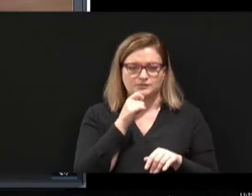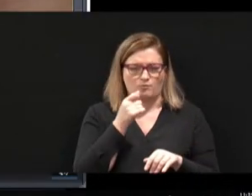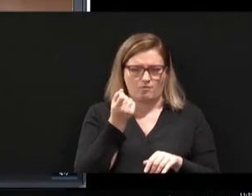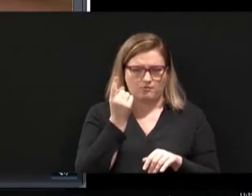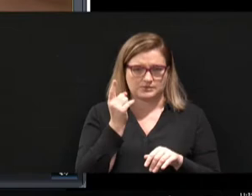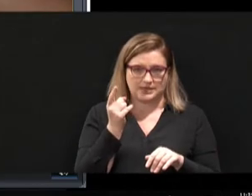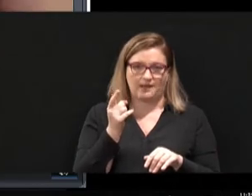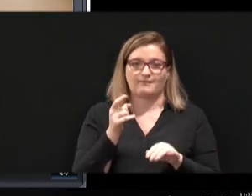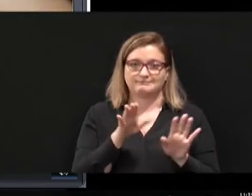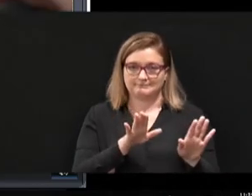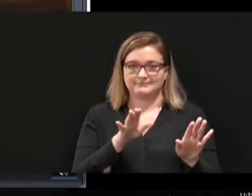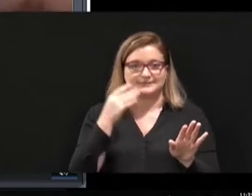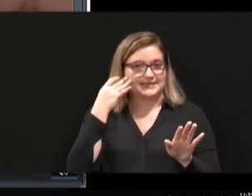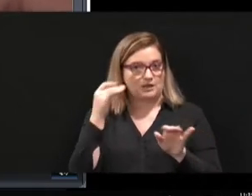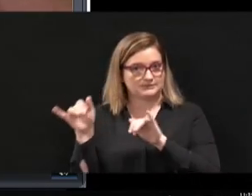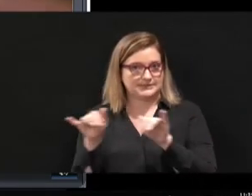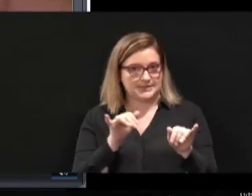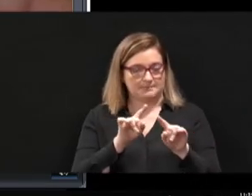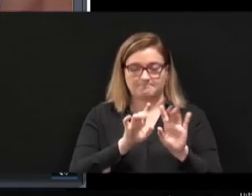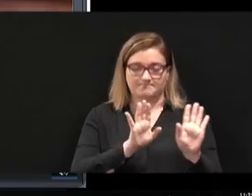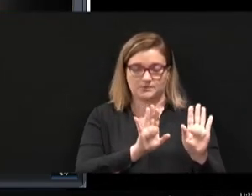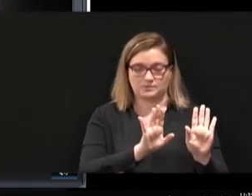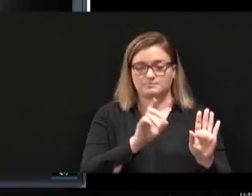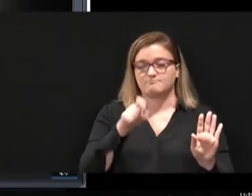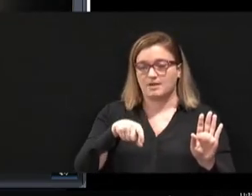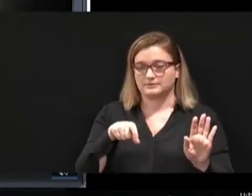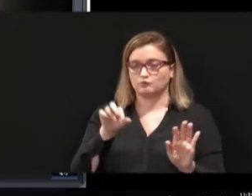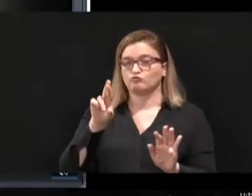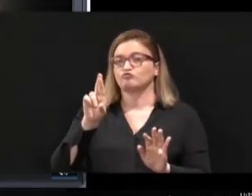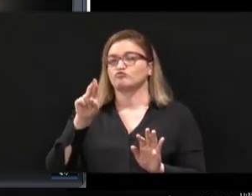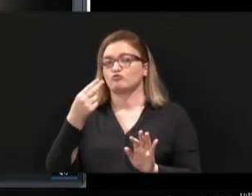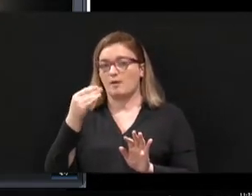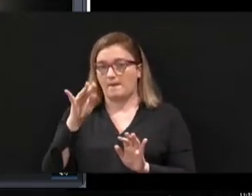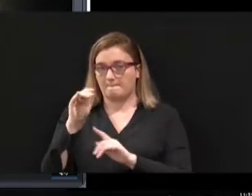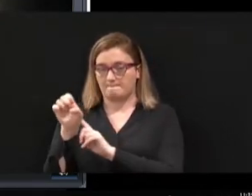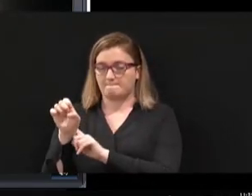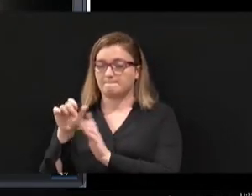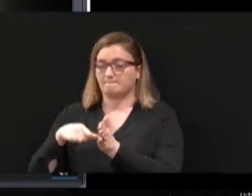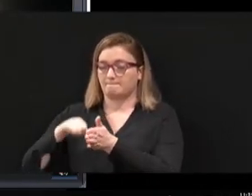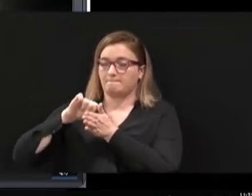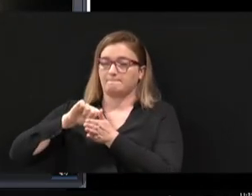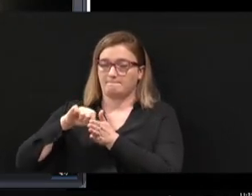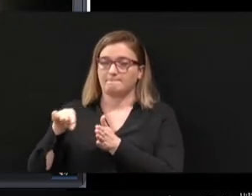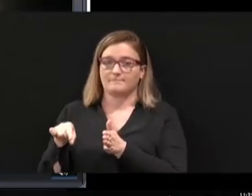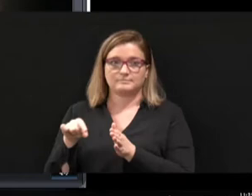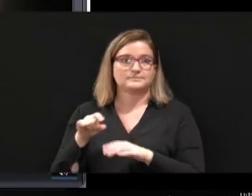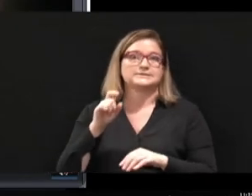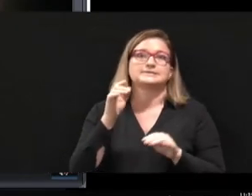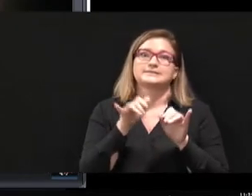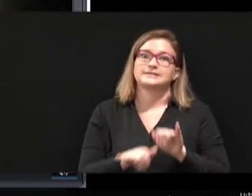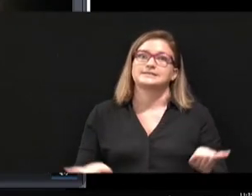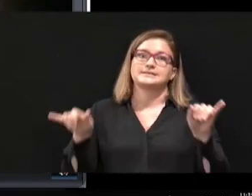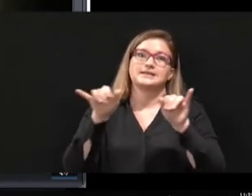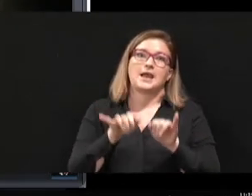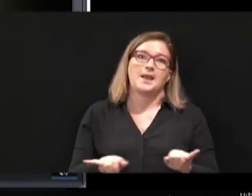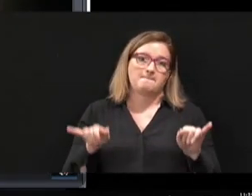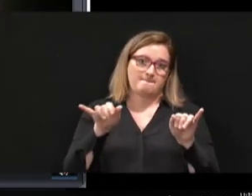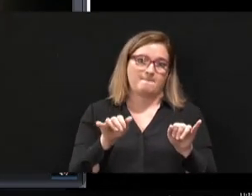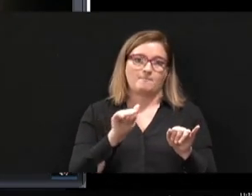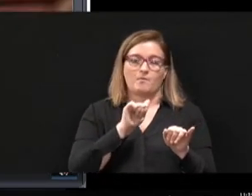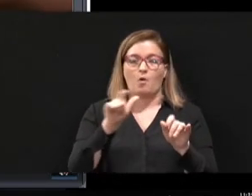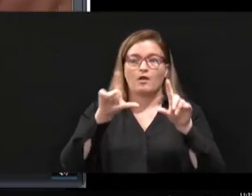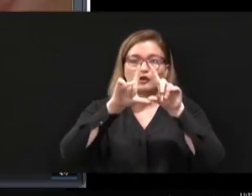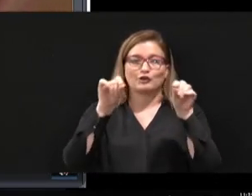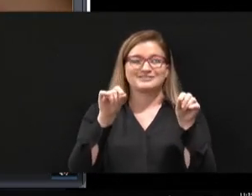Here. They're all very silly. I gotta stop saying it because they're all this. I'm gonna have the same caveat on every single card. This one's silly